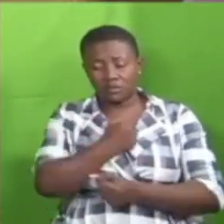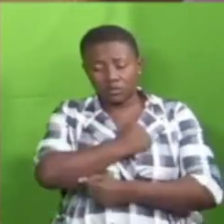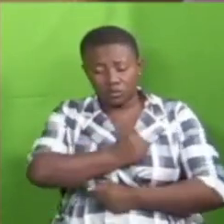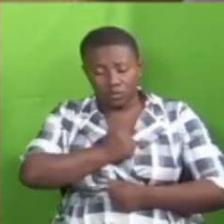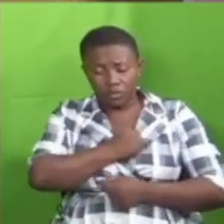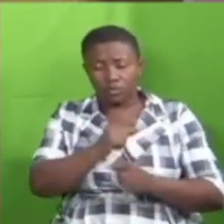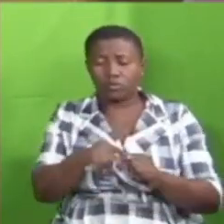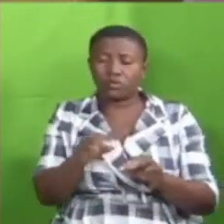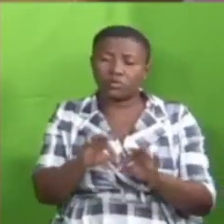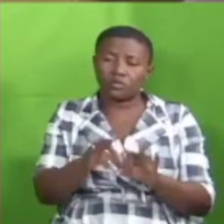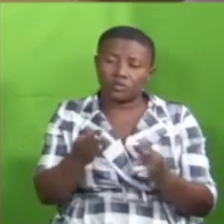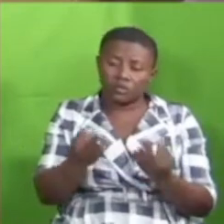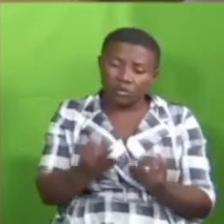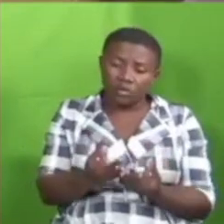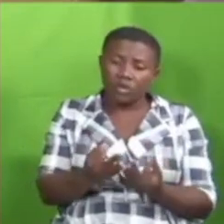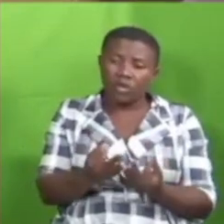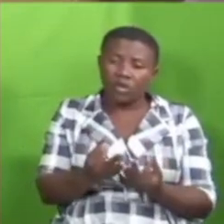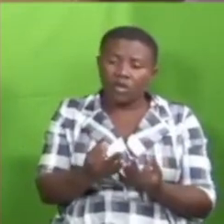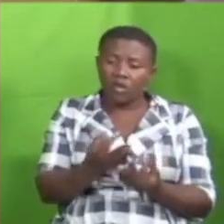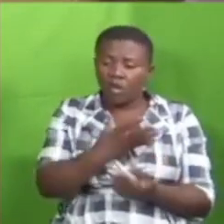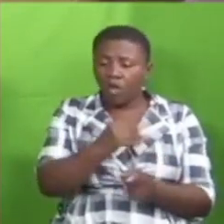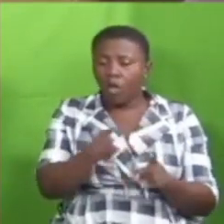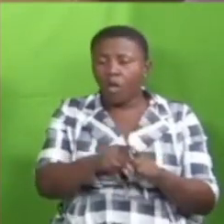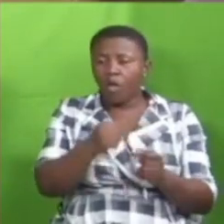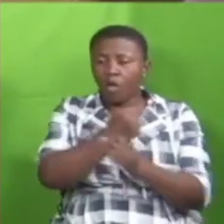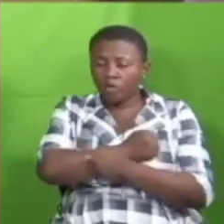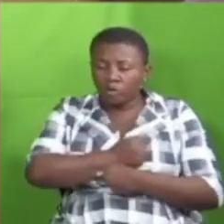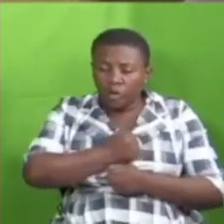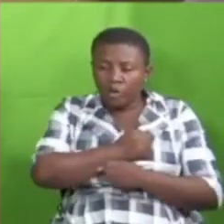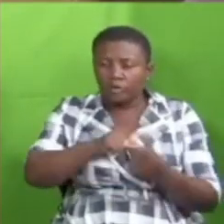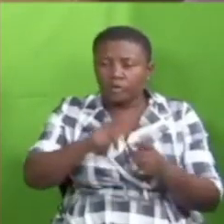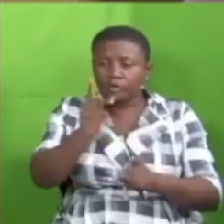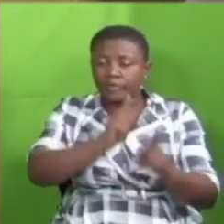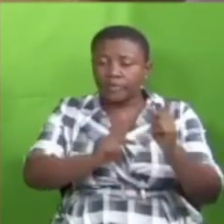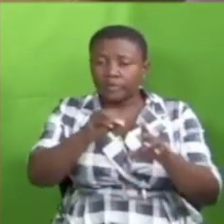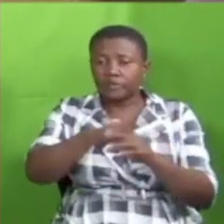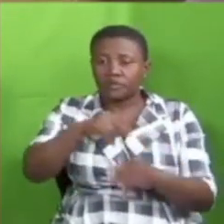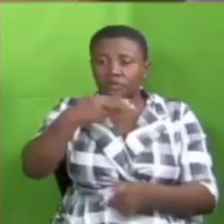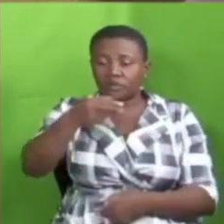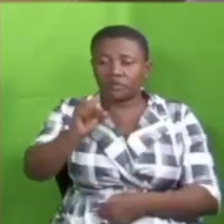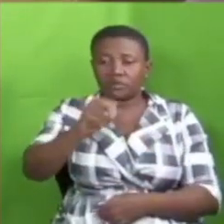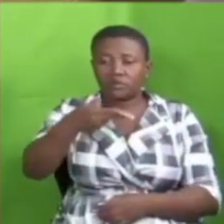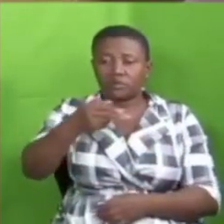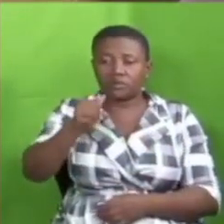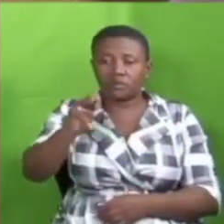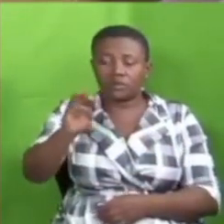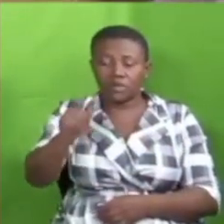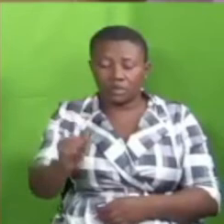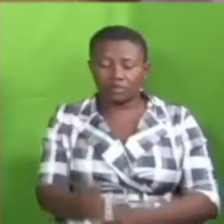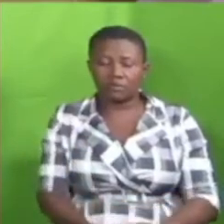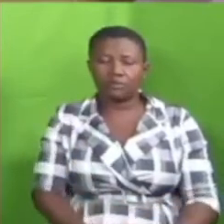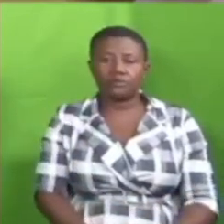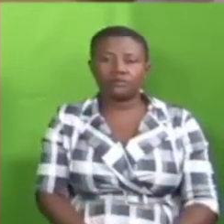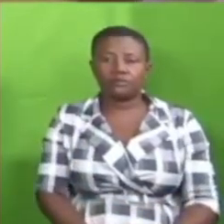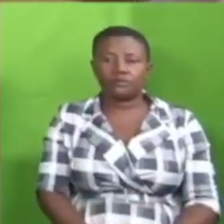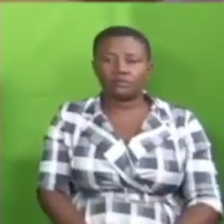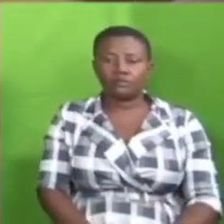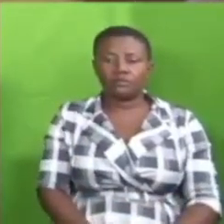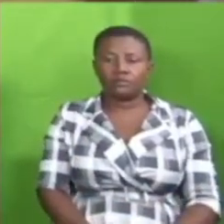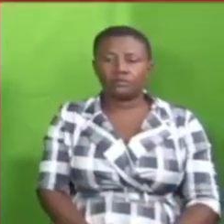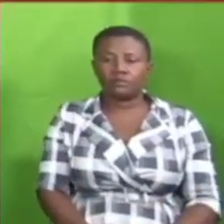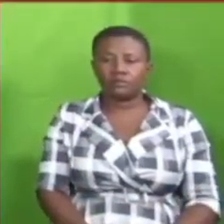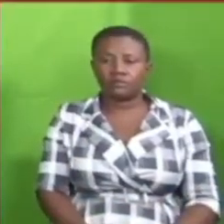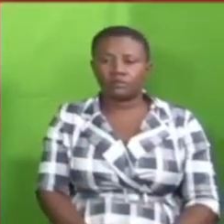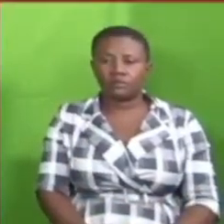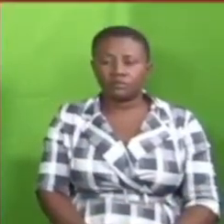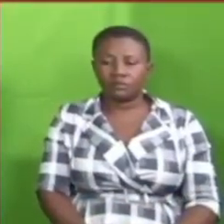my condolences to the good people of Shama and all the people that he has left behind. Thank you, Mr. Speaker.